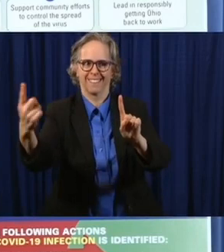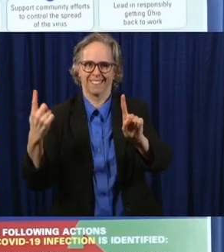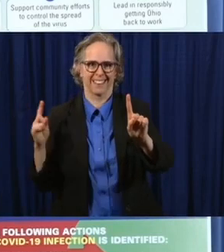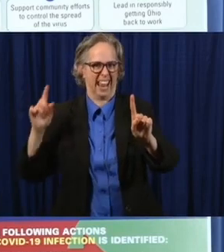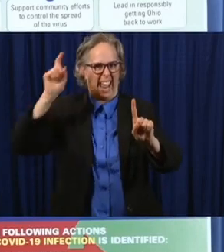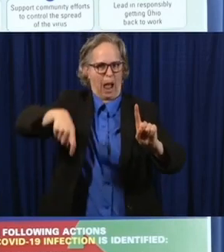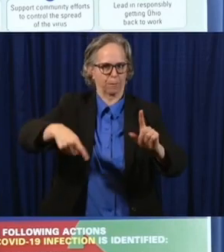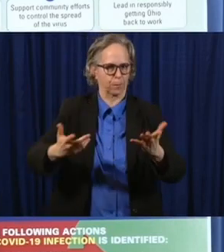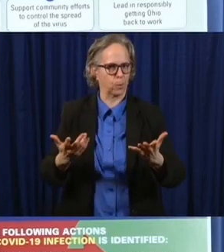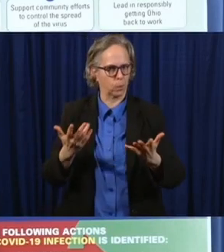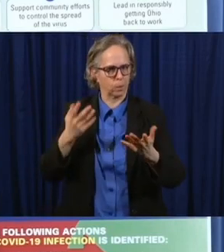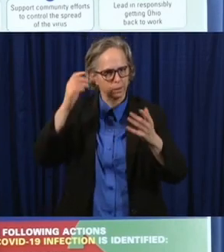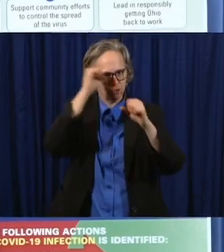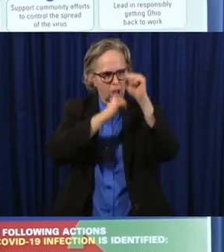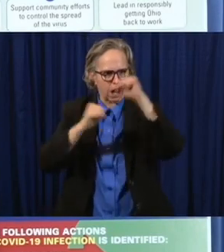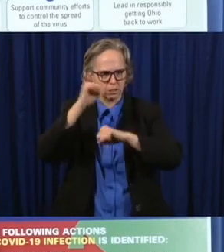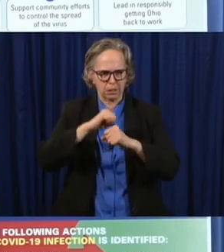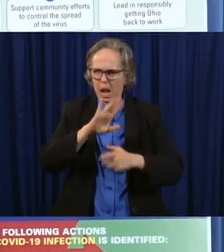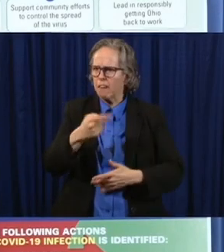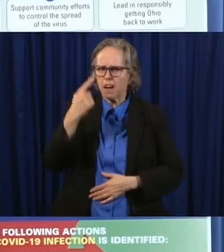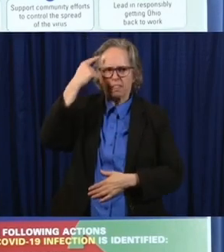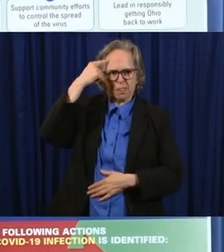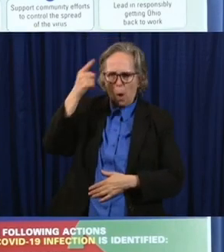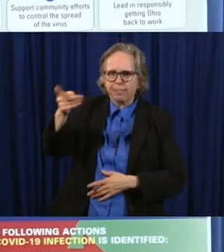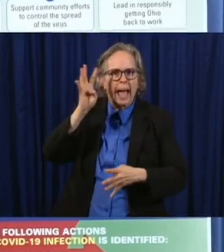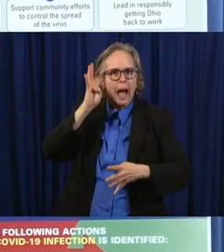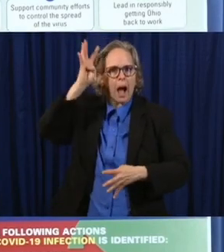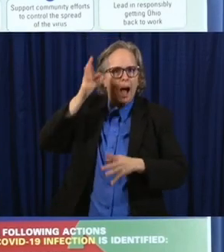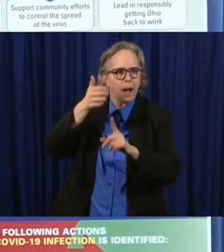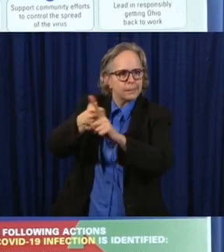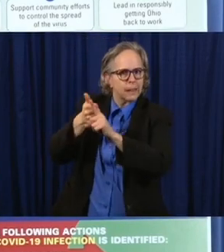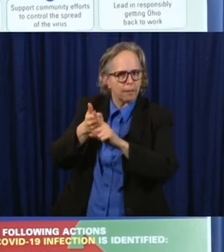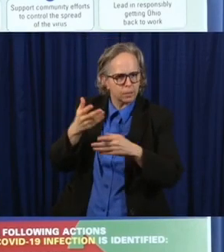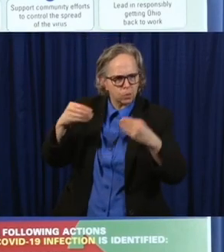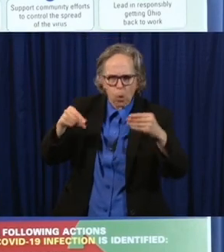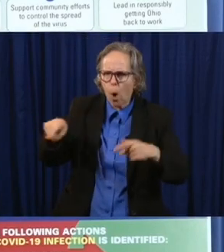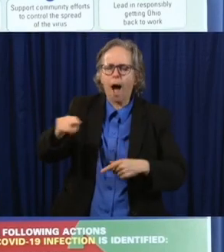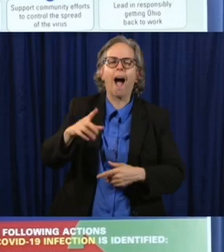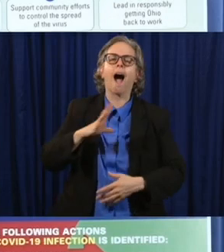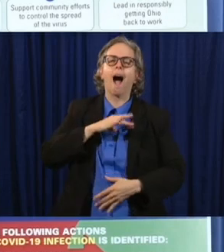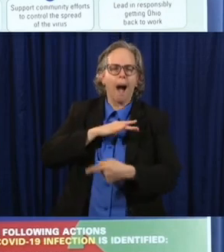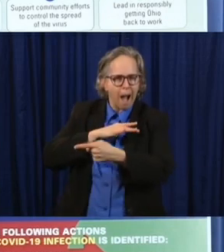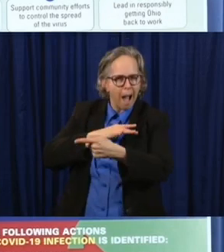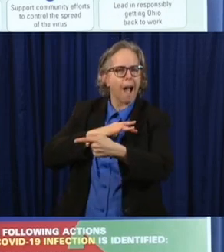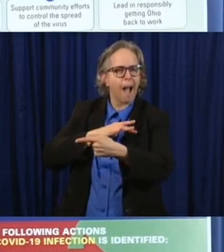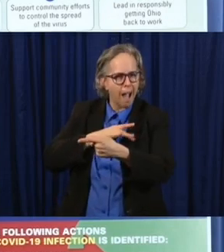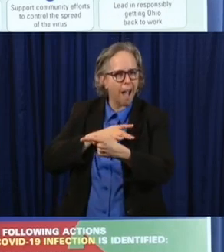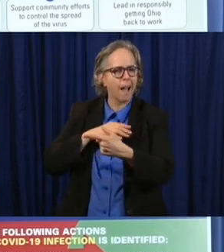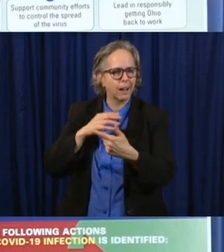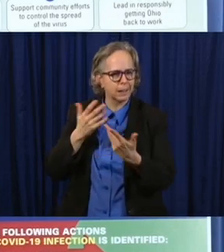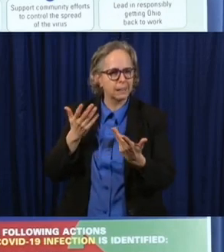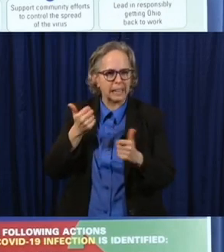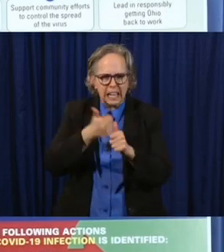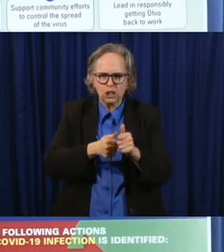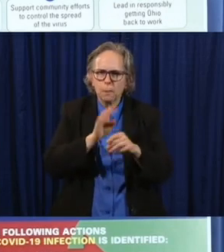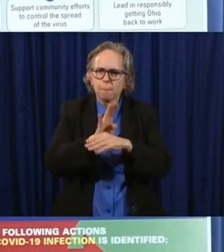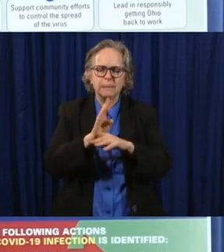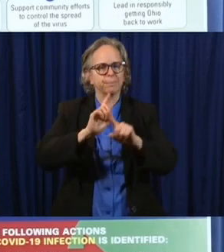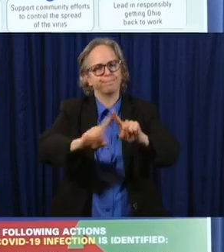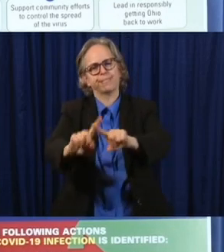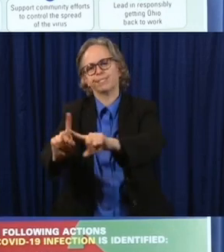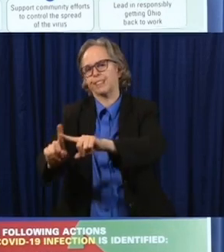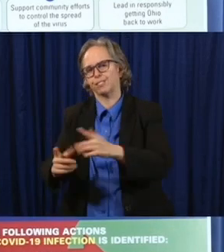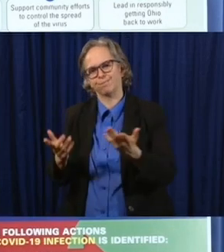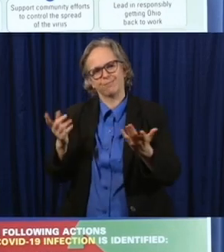people apart. So each business is different. We think by setting this date